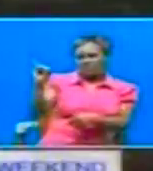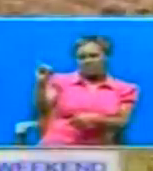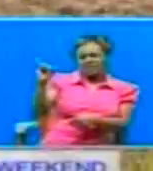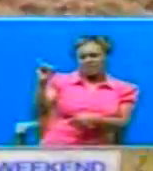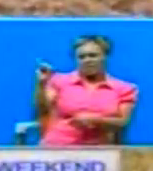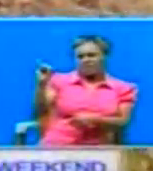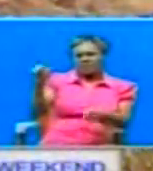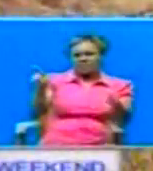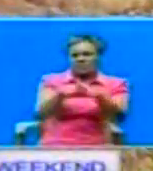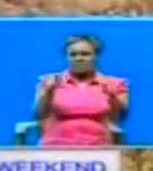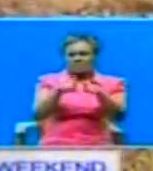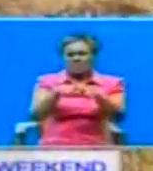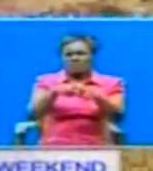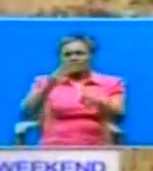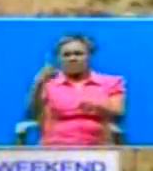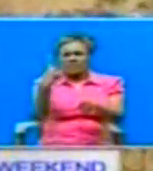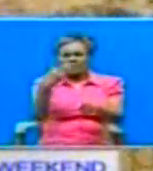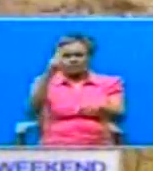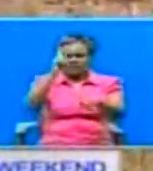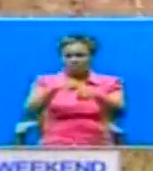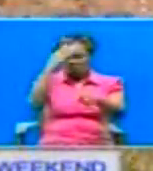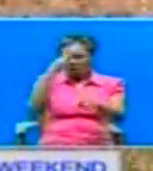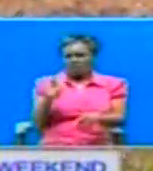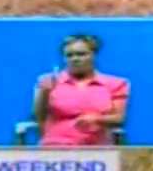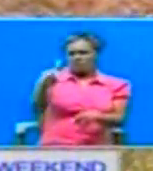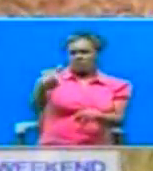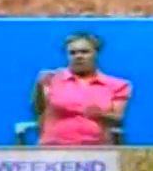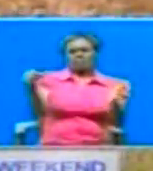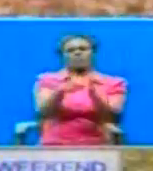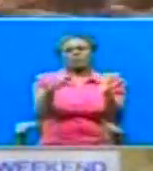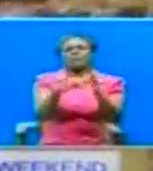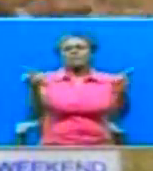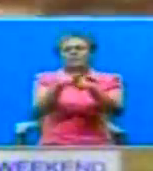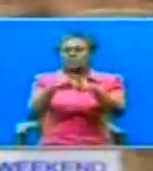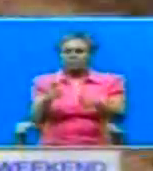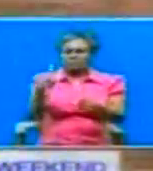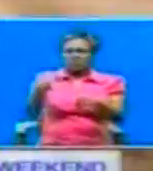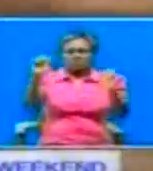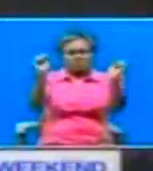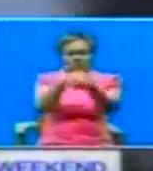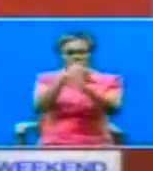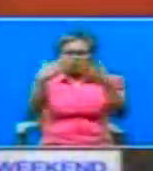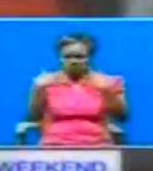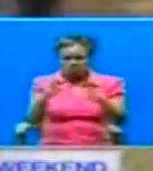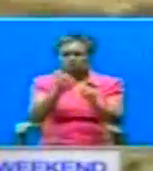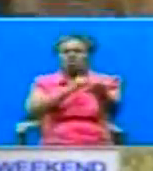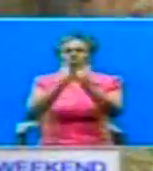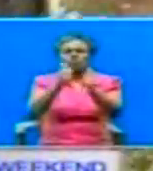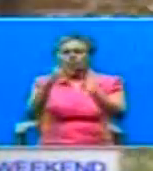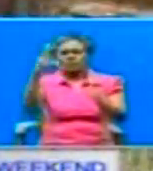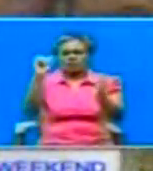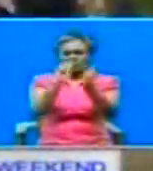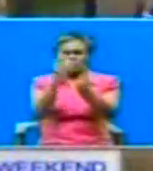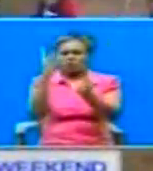Baldev navigated by Ravi Soni, limped out of the second stage because of fuel pump failure. Regardless of the failure to finish the rally, they have already won the